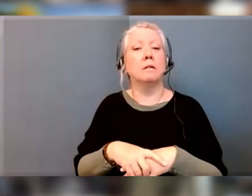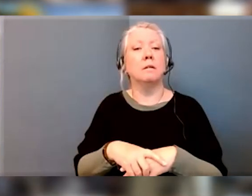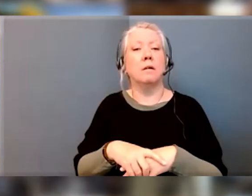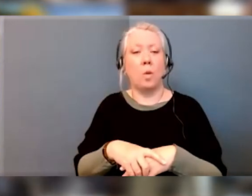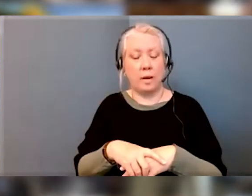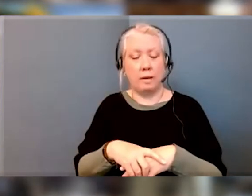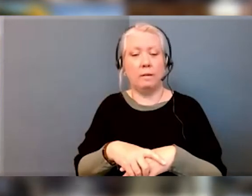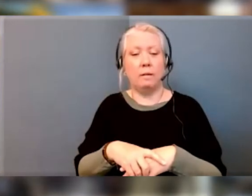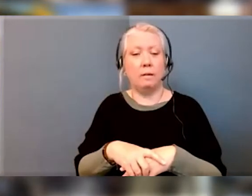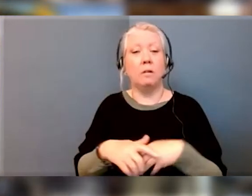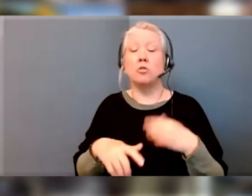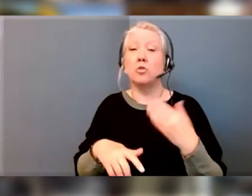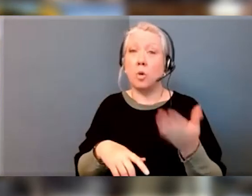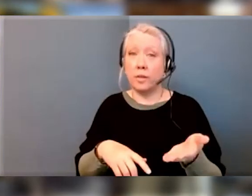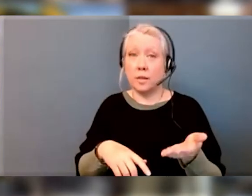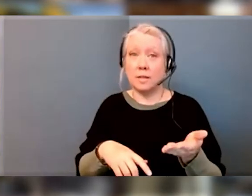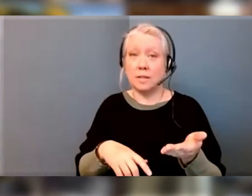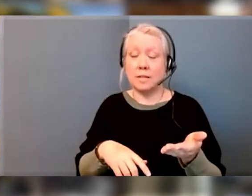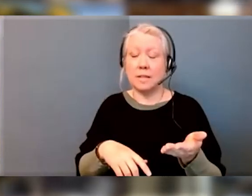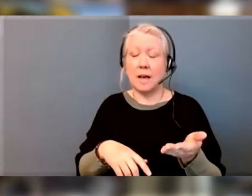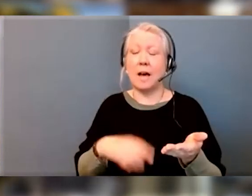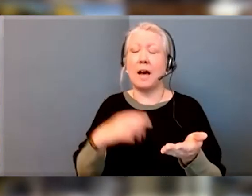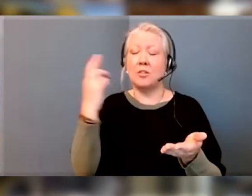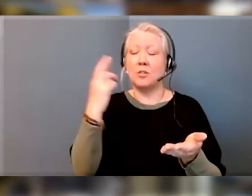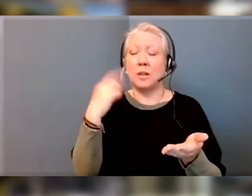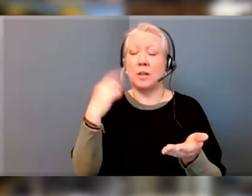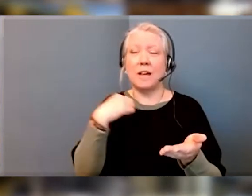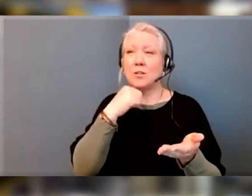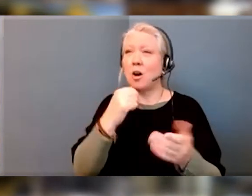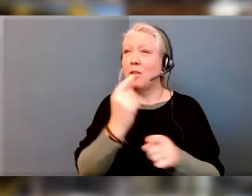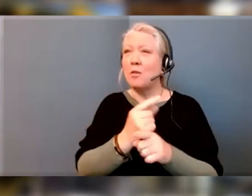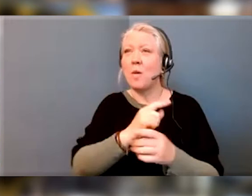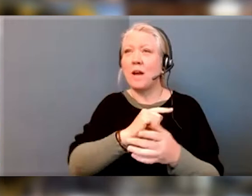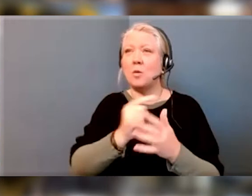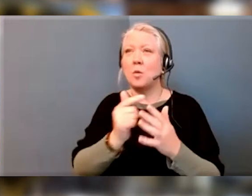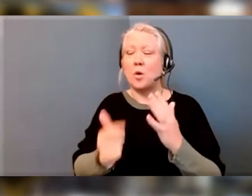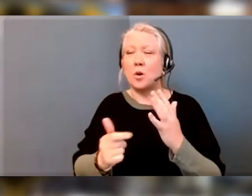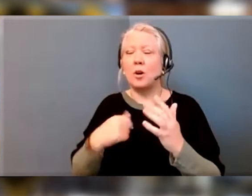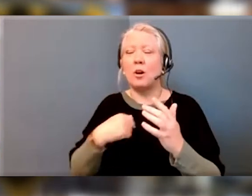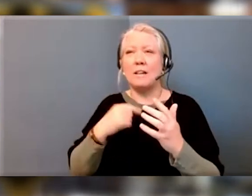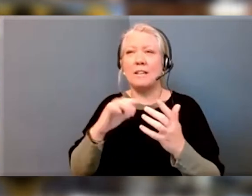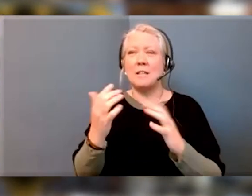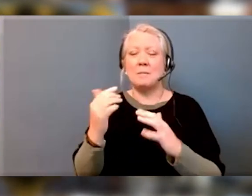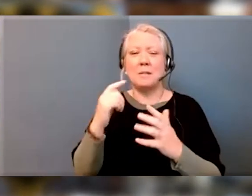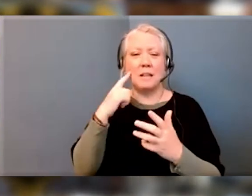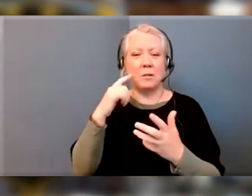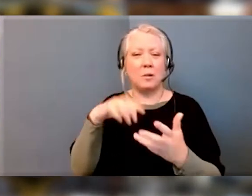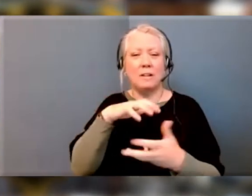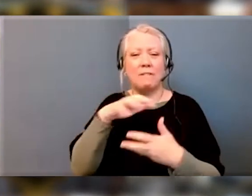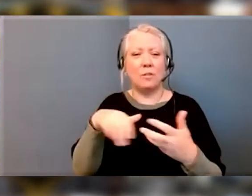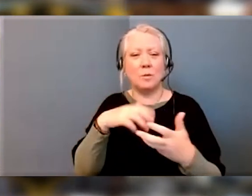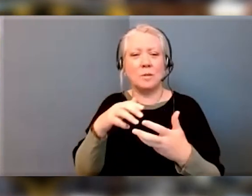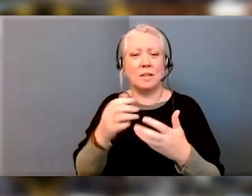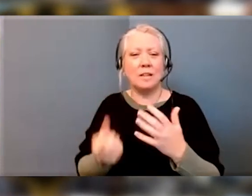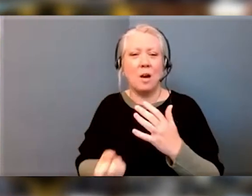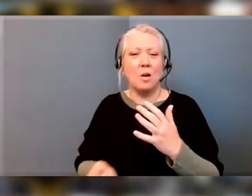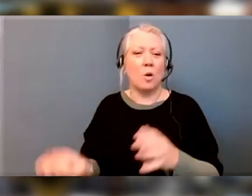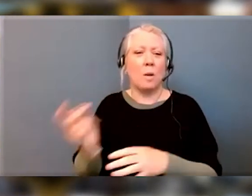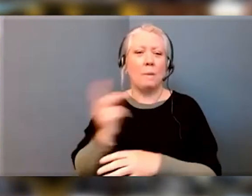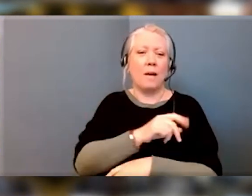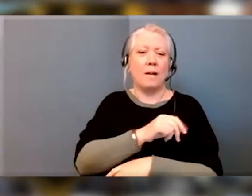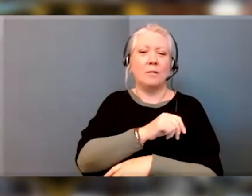Okay. So these slides are a little bit out of order, so I do apologize for any confusion that causes, but we're going to jump back to